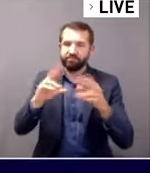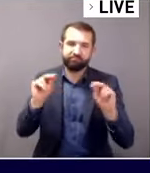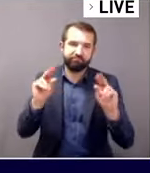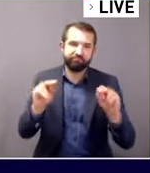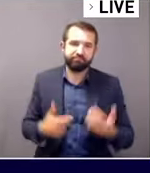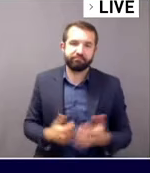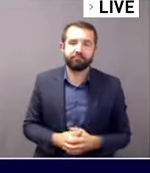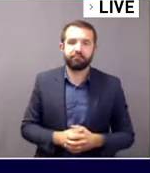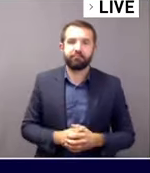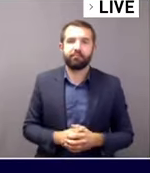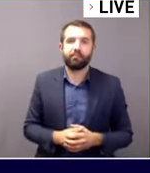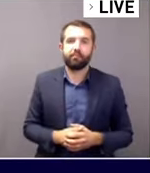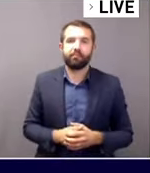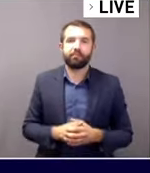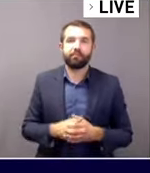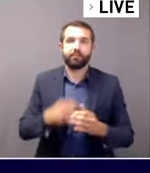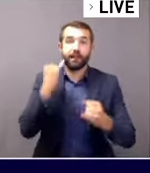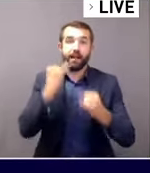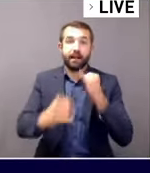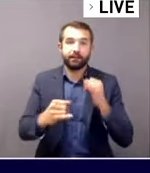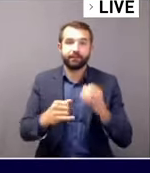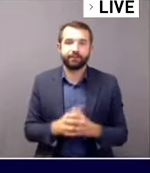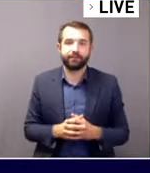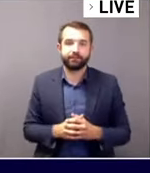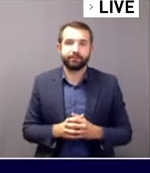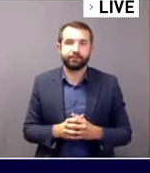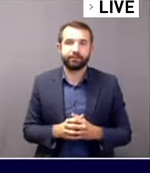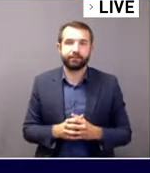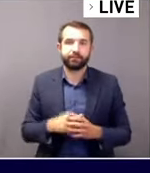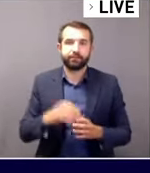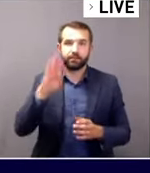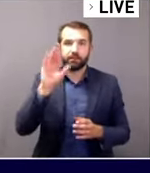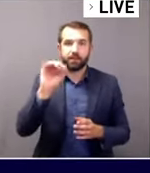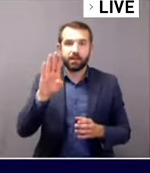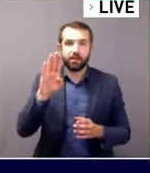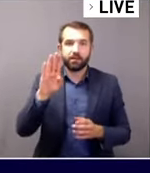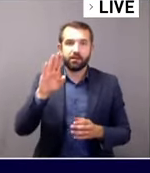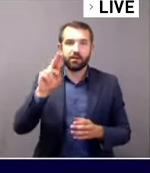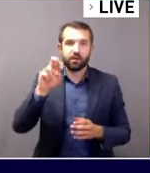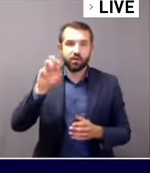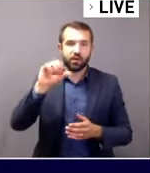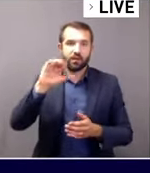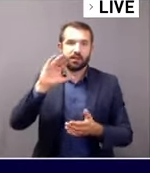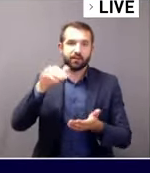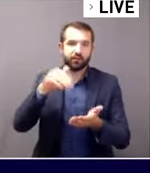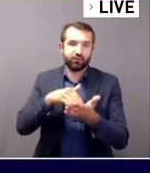And the final question of the afternoon goes to Bob Evans from News Center.